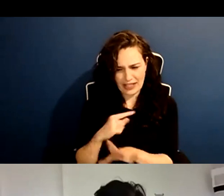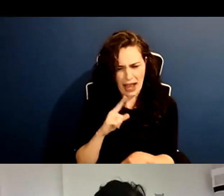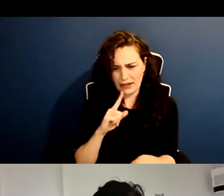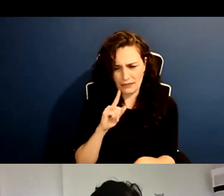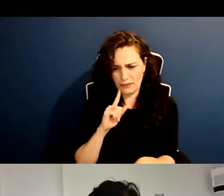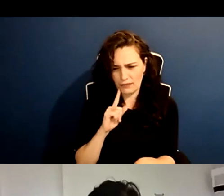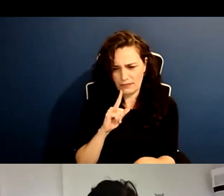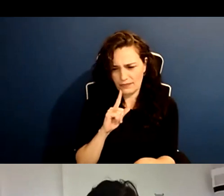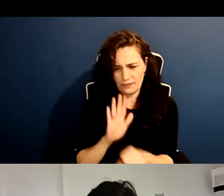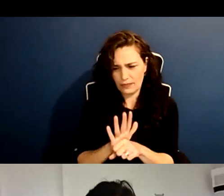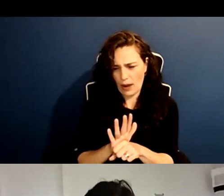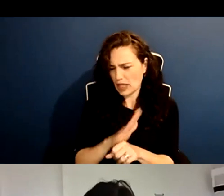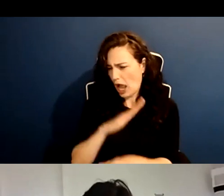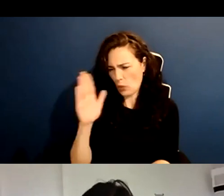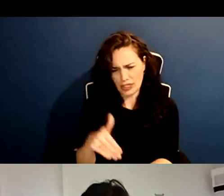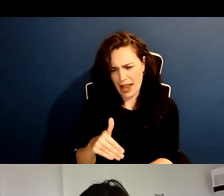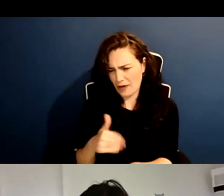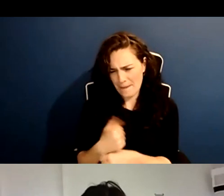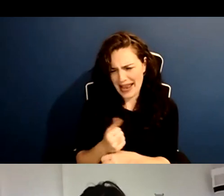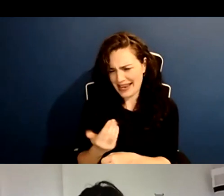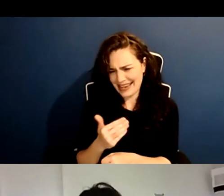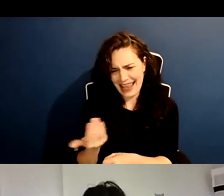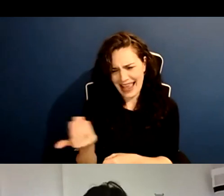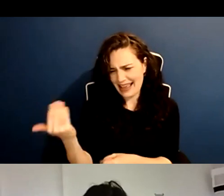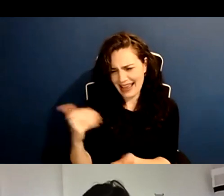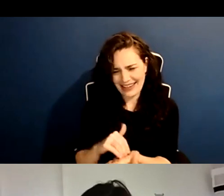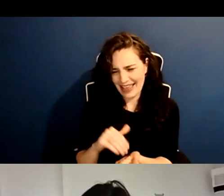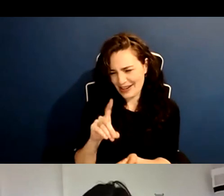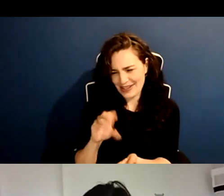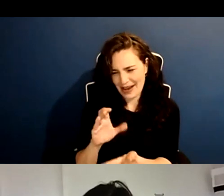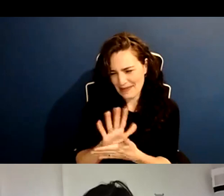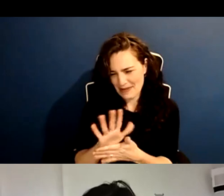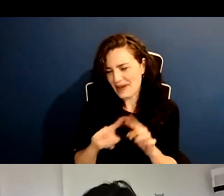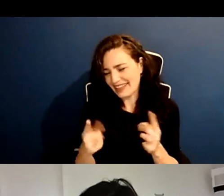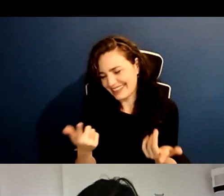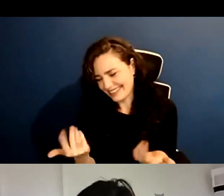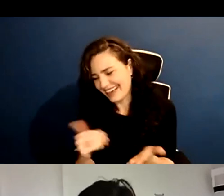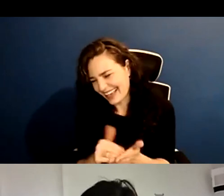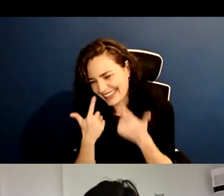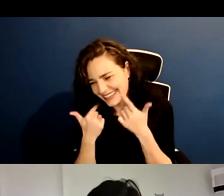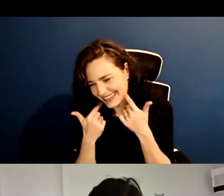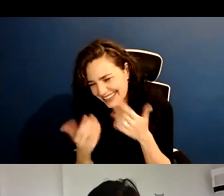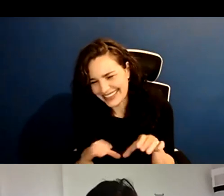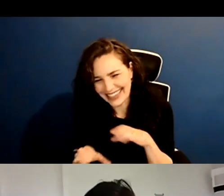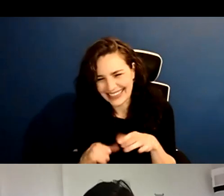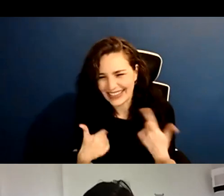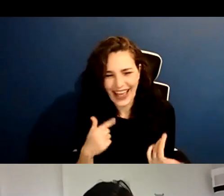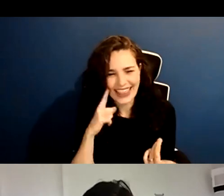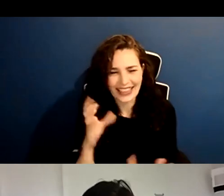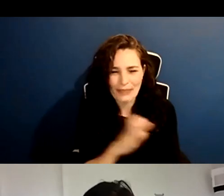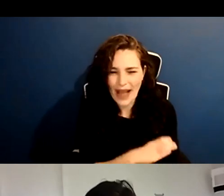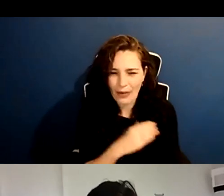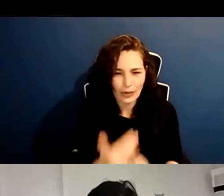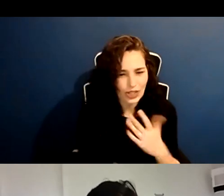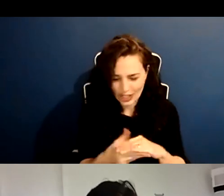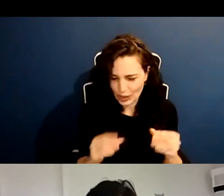story moved me, and I just looked up all these grants and just started writing. We didn't have a plan at